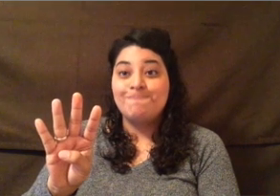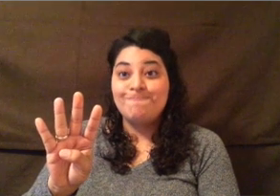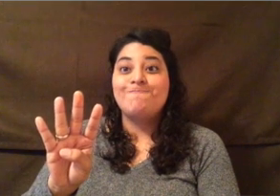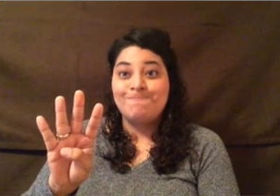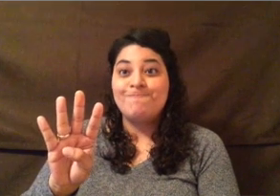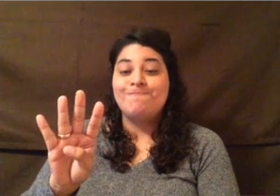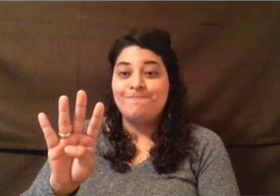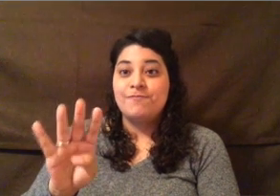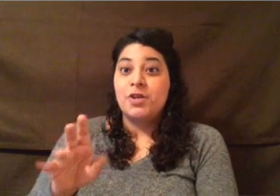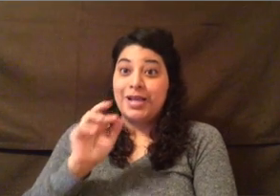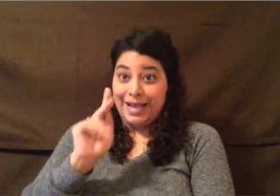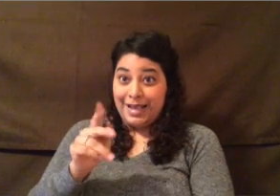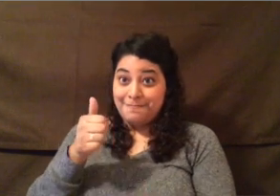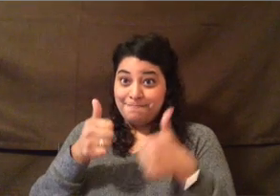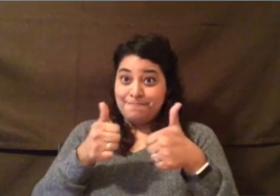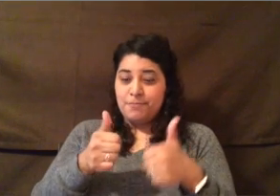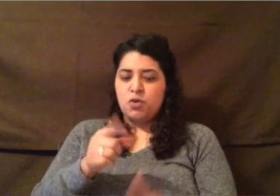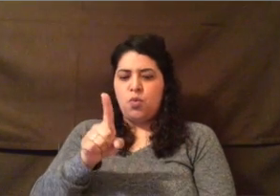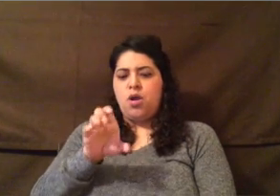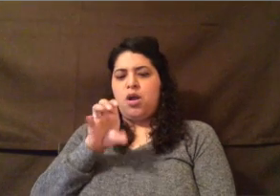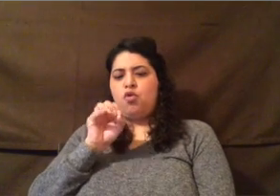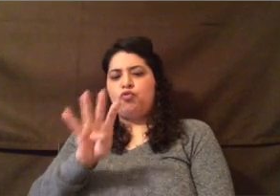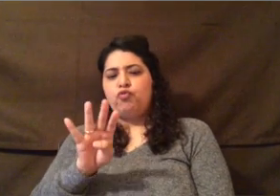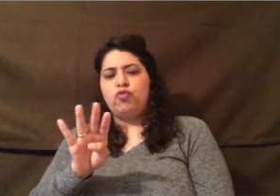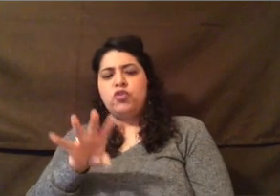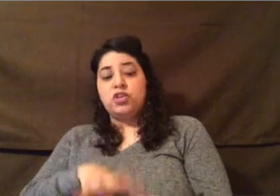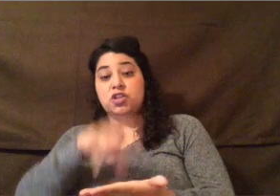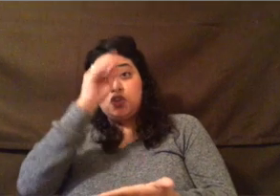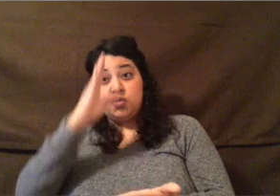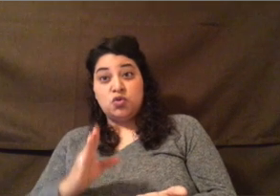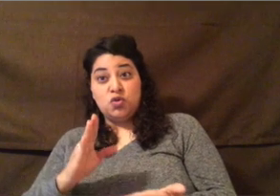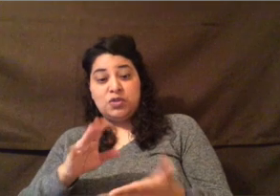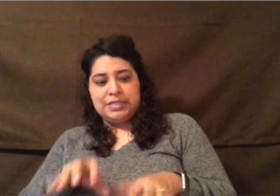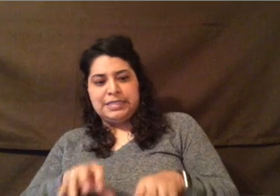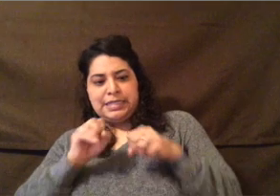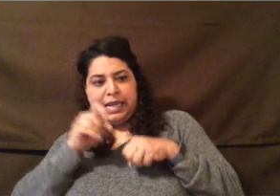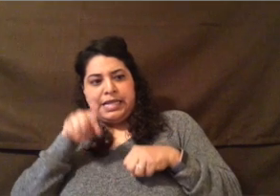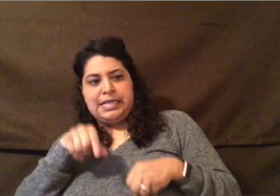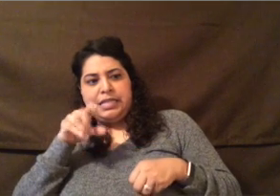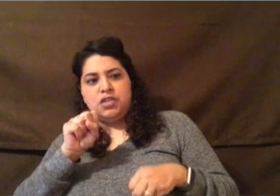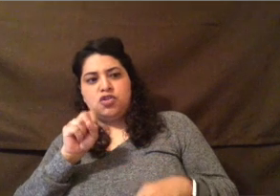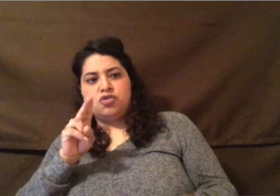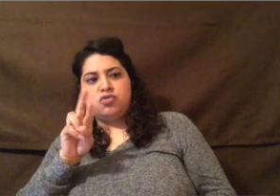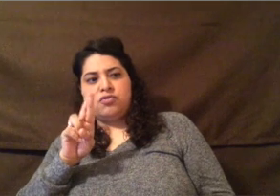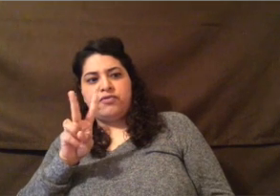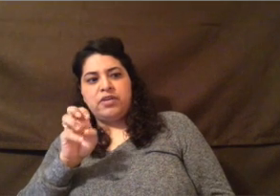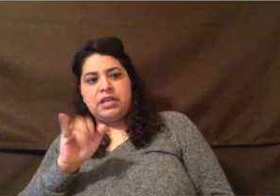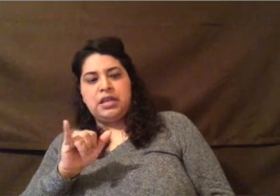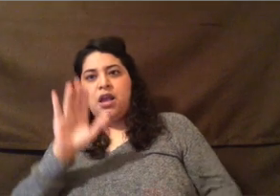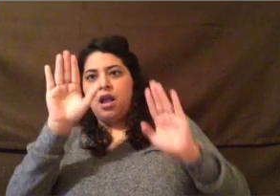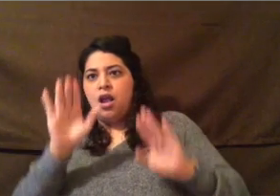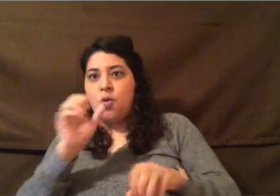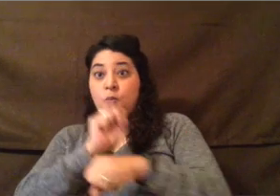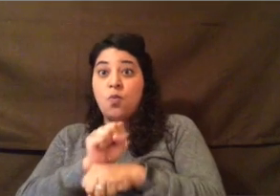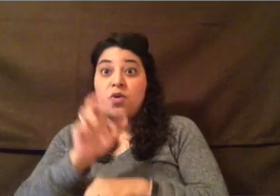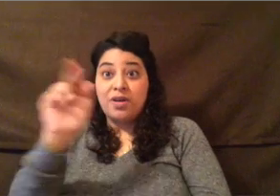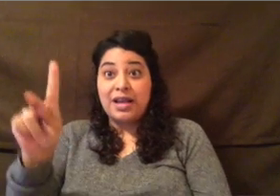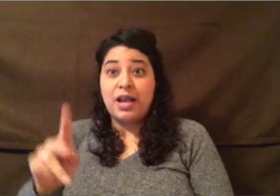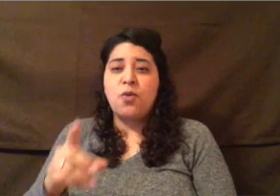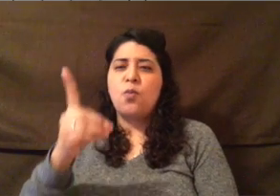Okay, so 104 students took this survey. Great job, guys. Let's do one more together.